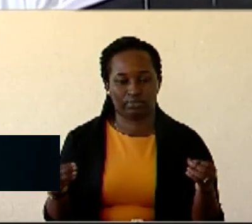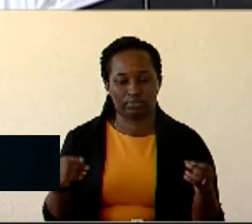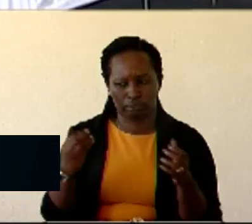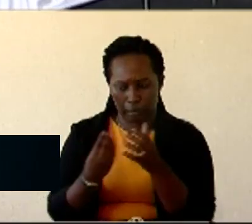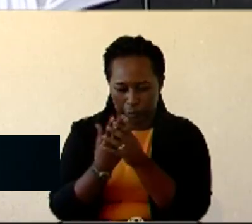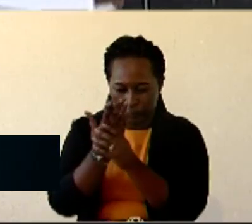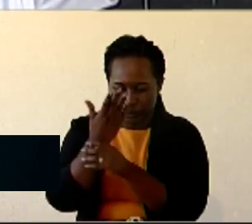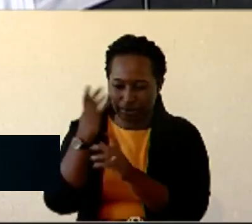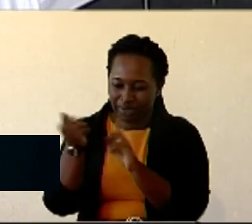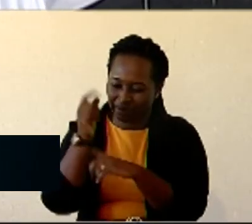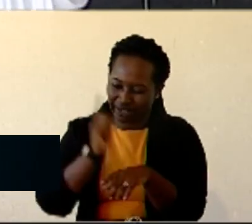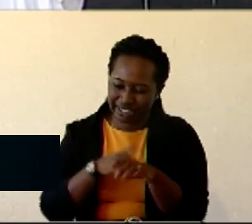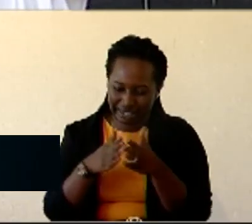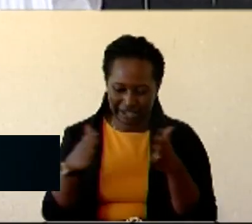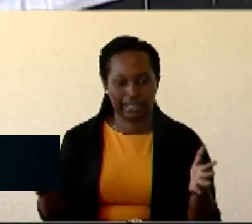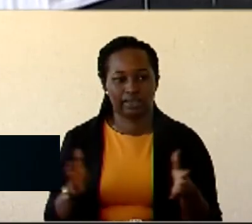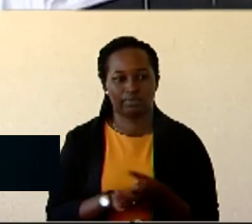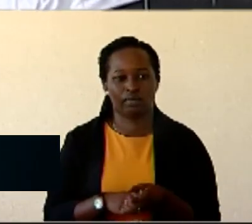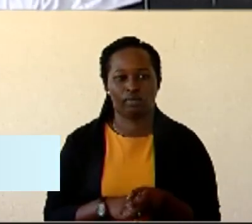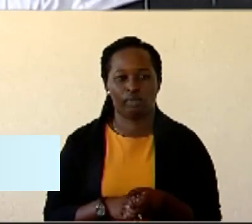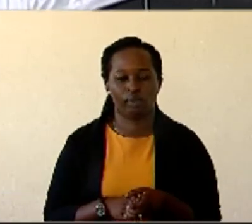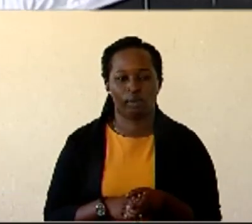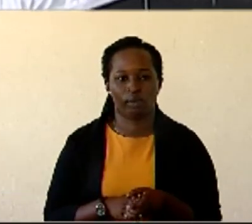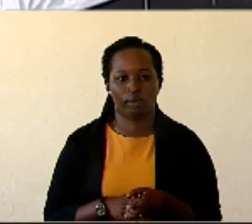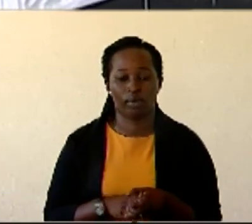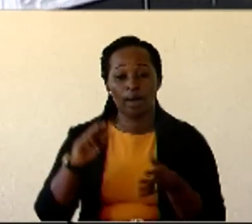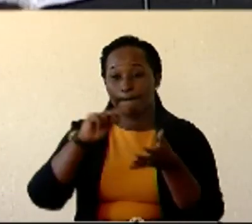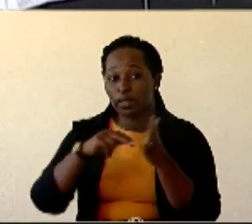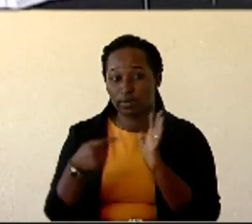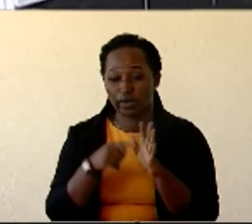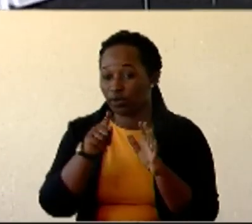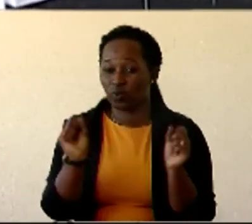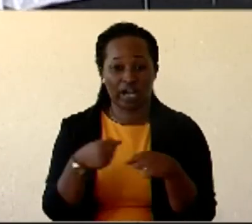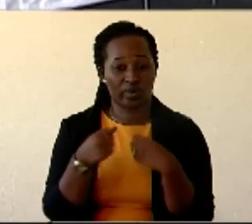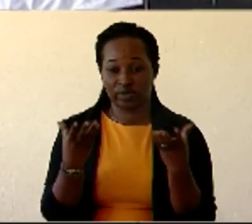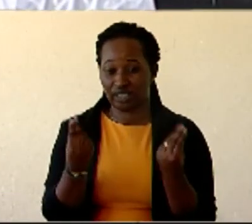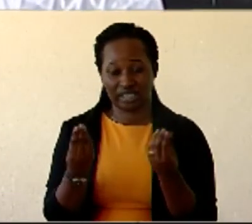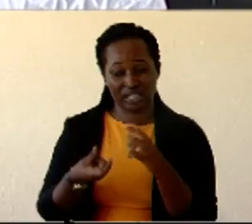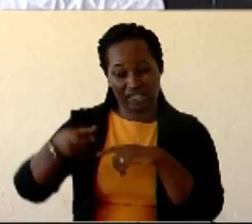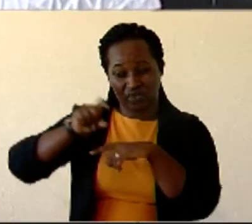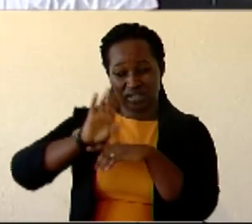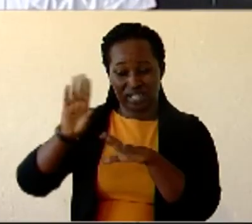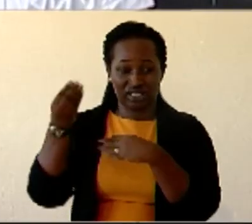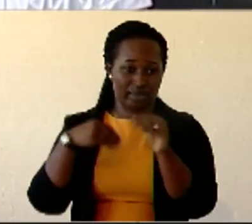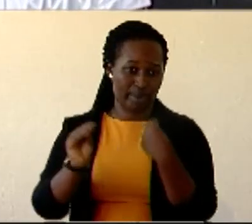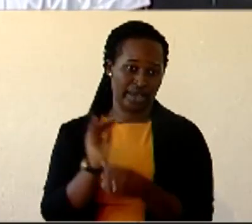ready. The cassava takes a long period to be ready. So meaning that you cannot easily increase its supply